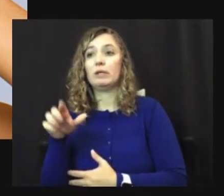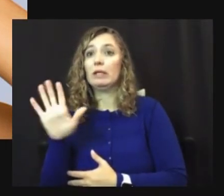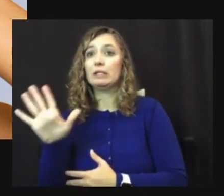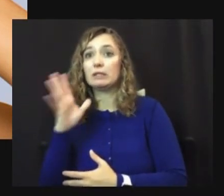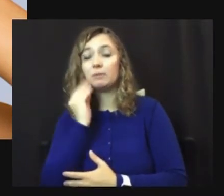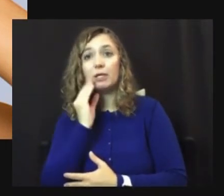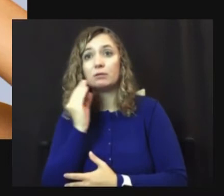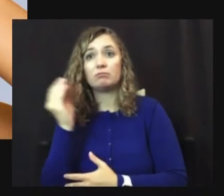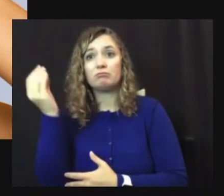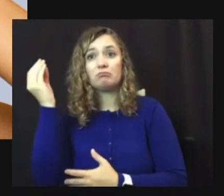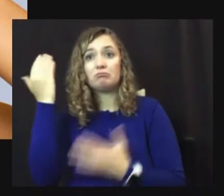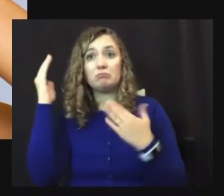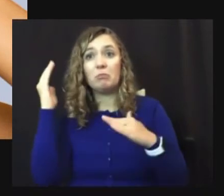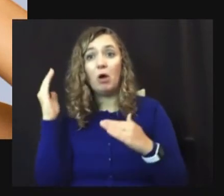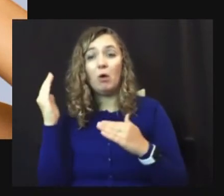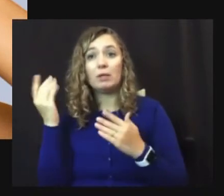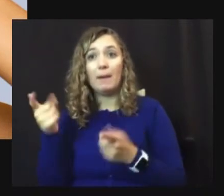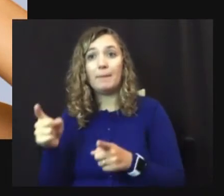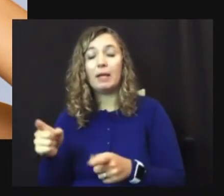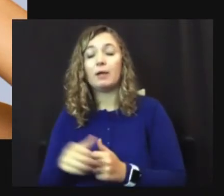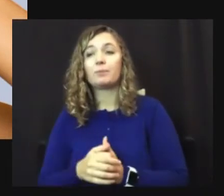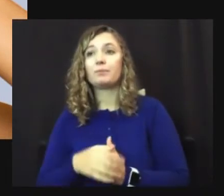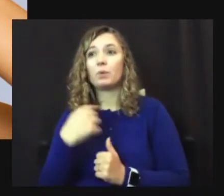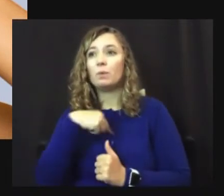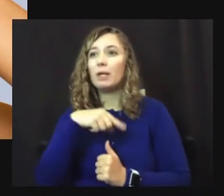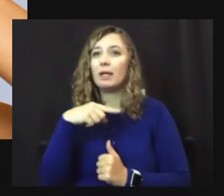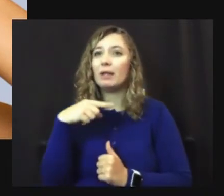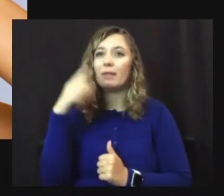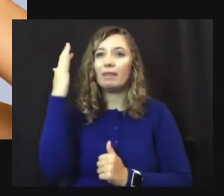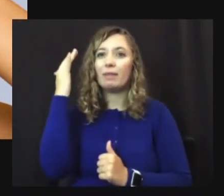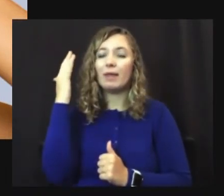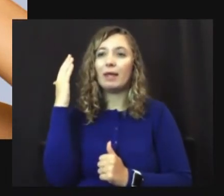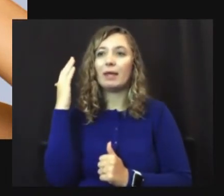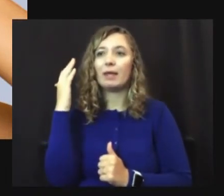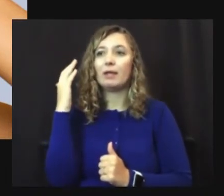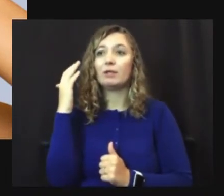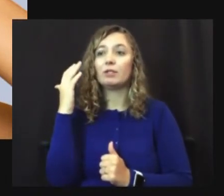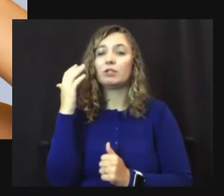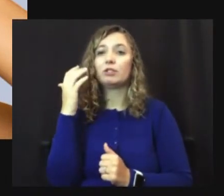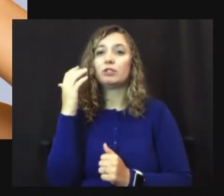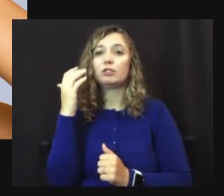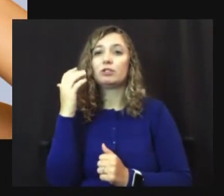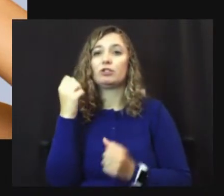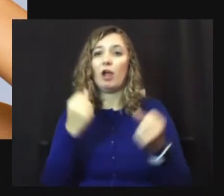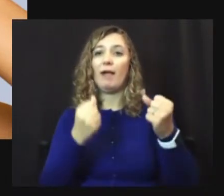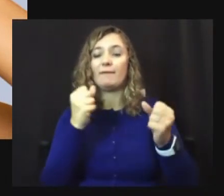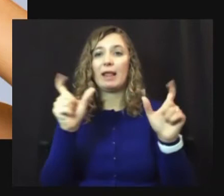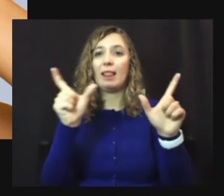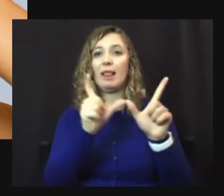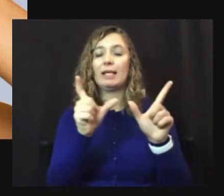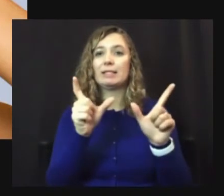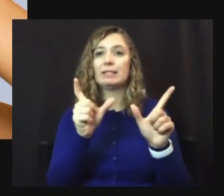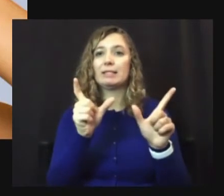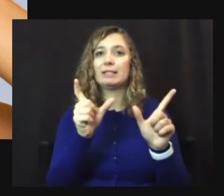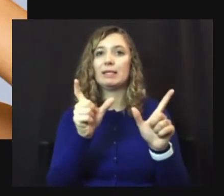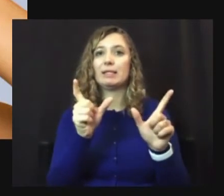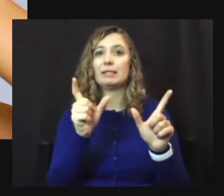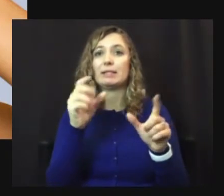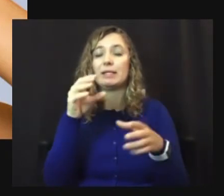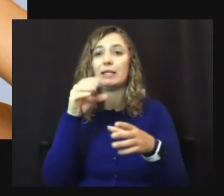driver's ed and getting a license in IEPs for people in high school. That's